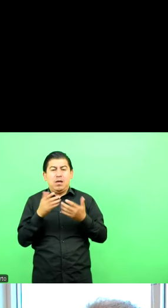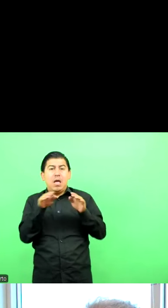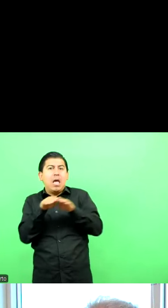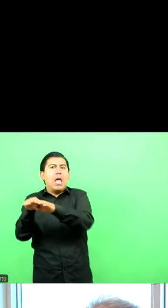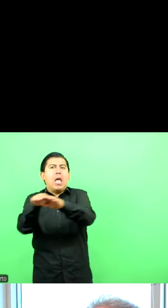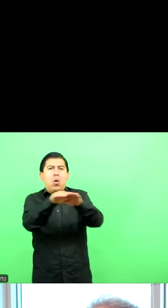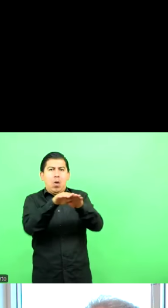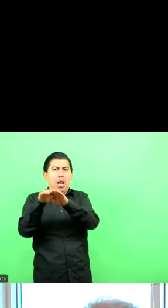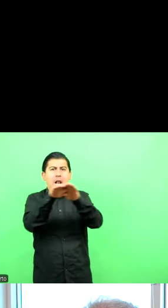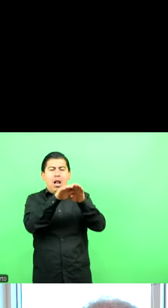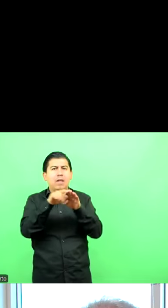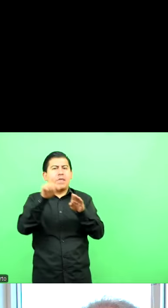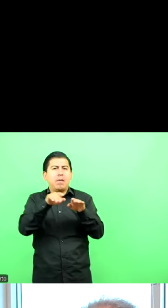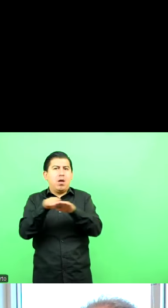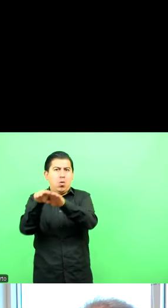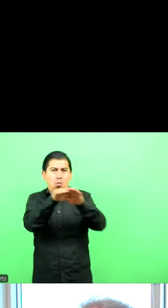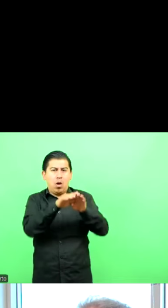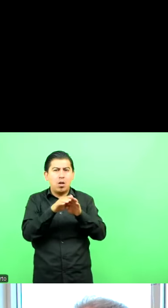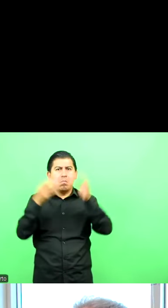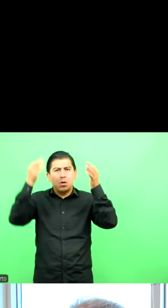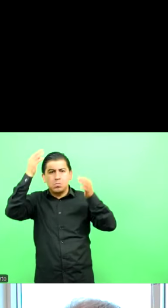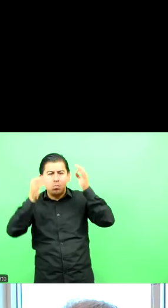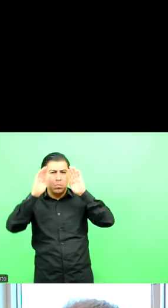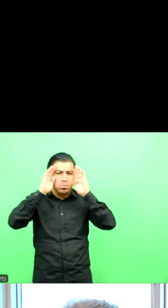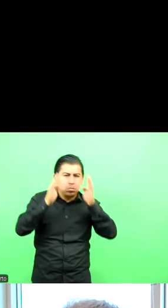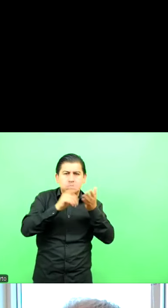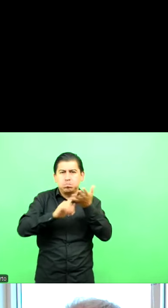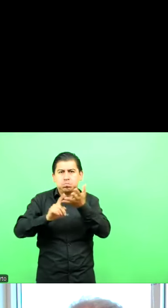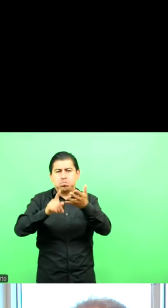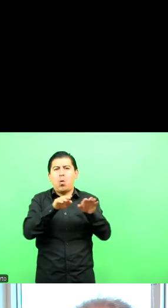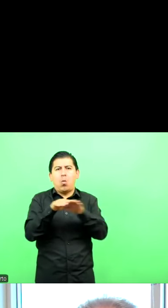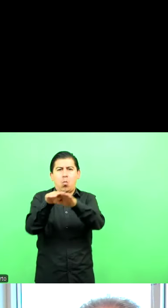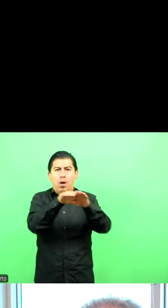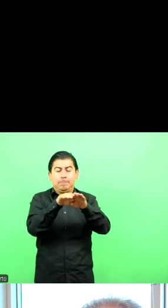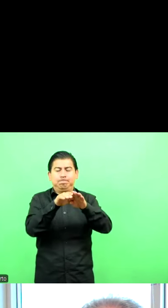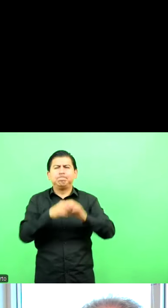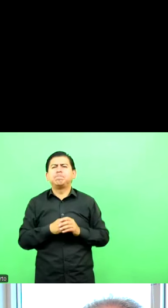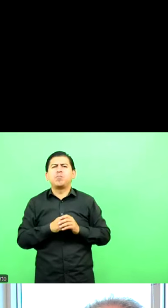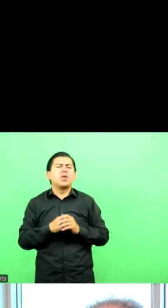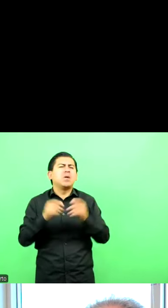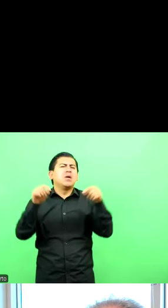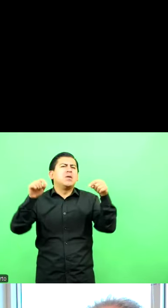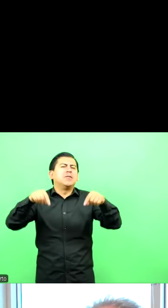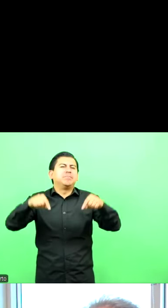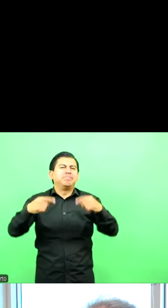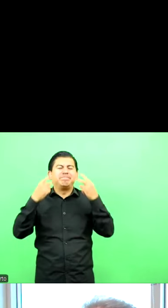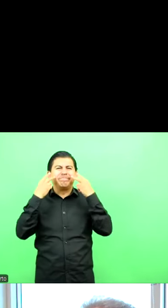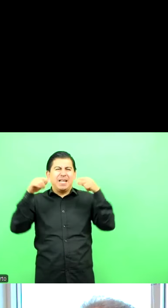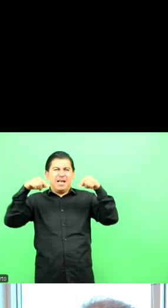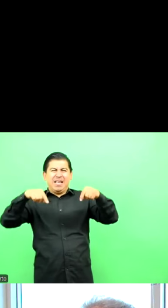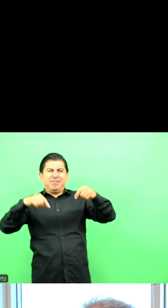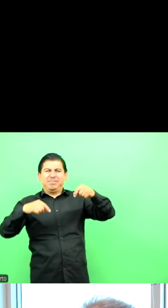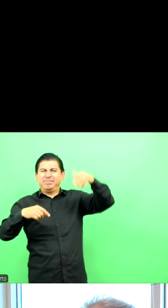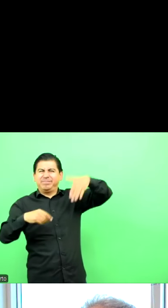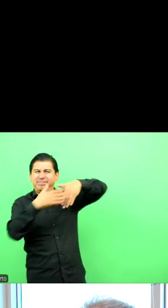exceptional. However, unfortunately, in our region, at least based on our work, there are not